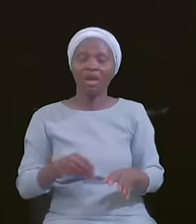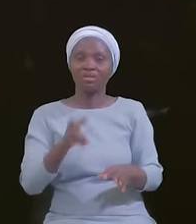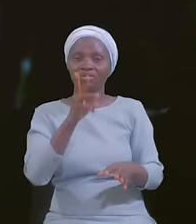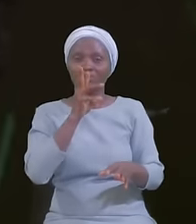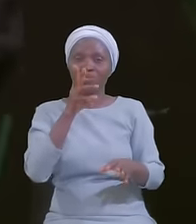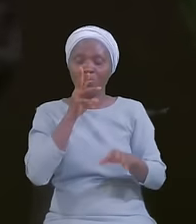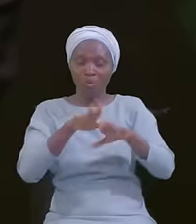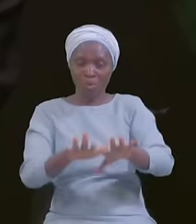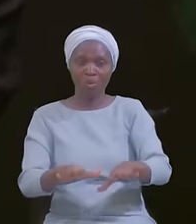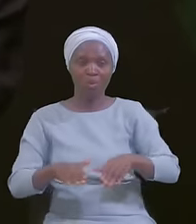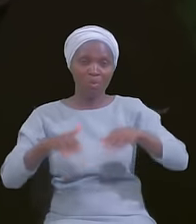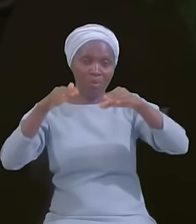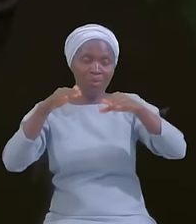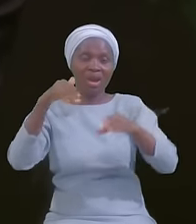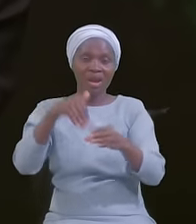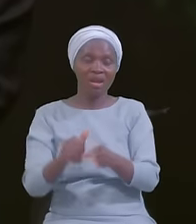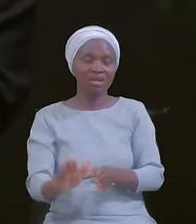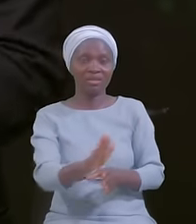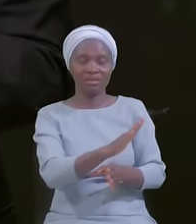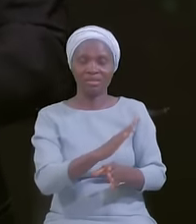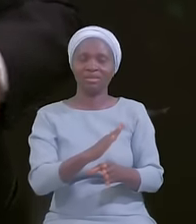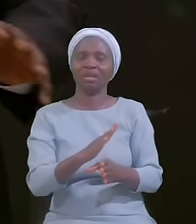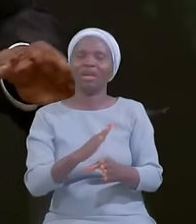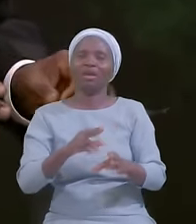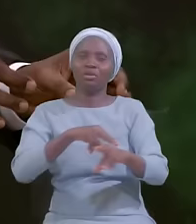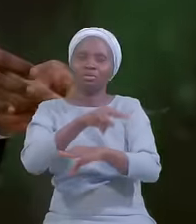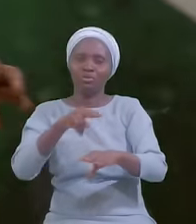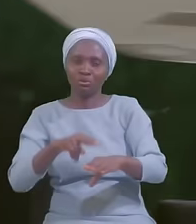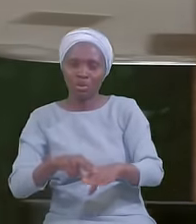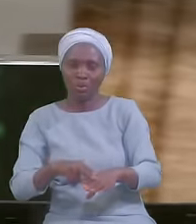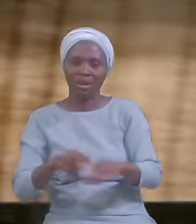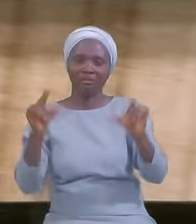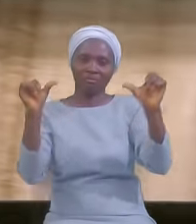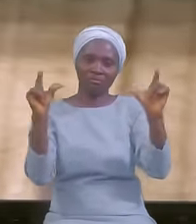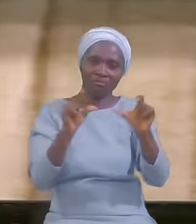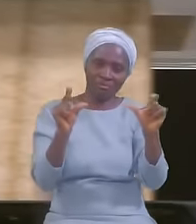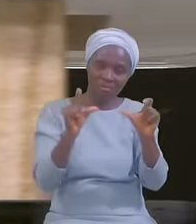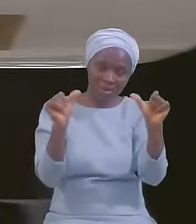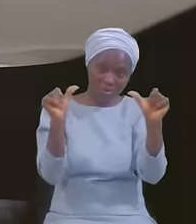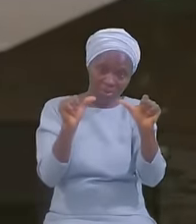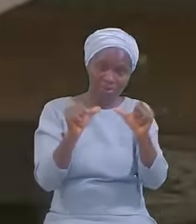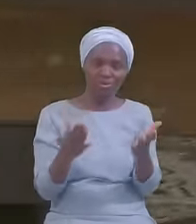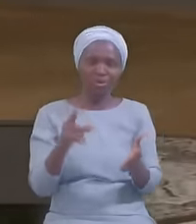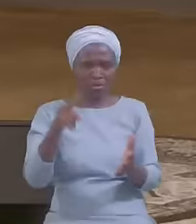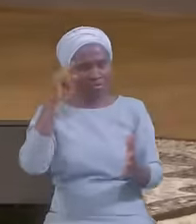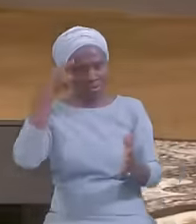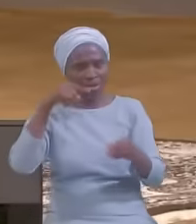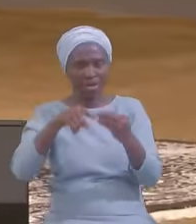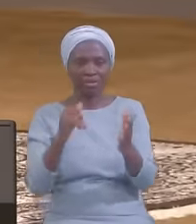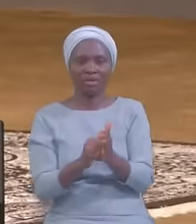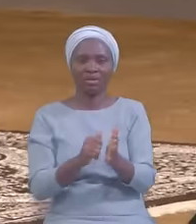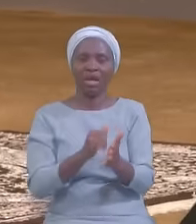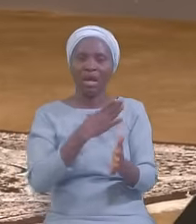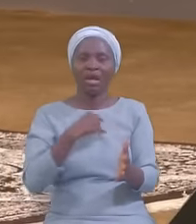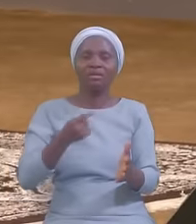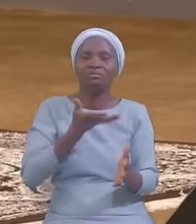proper proportion. Think about that. And he creates all the every blade of grass. And as you look at